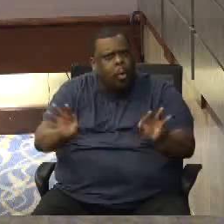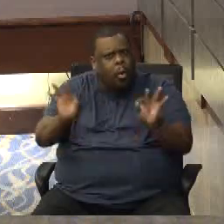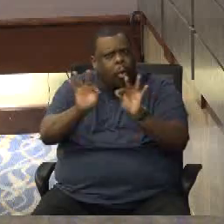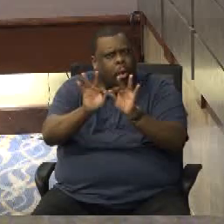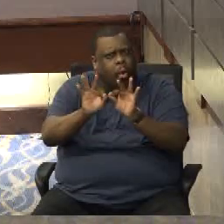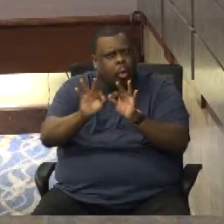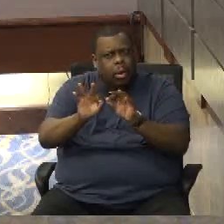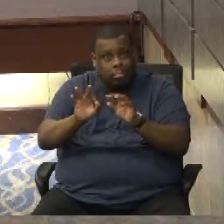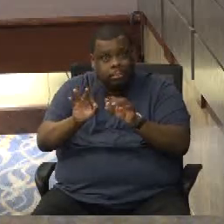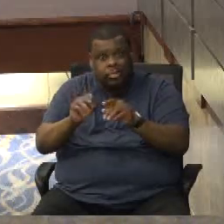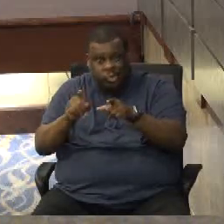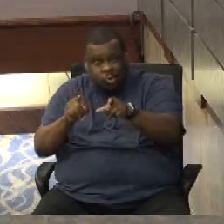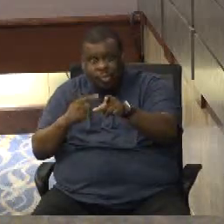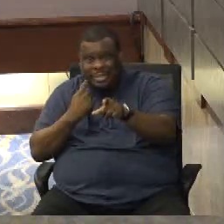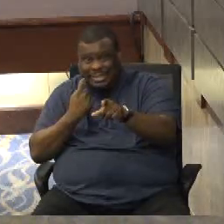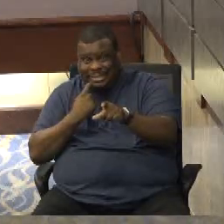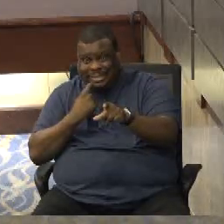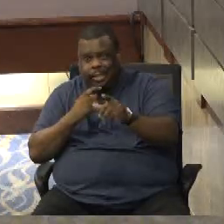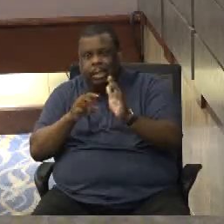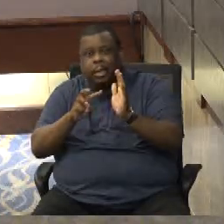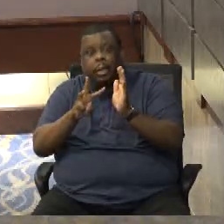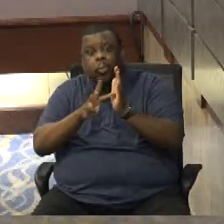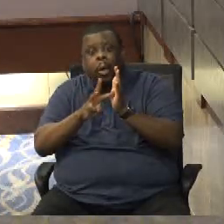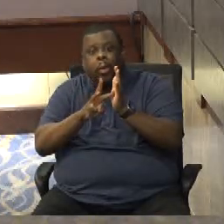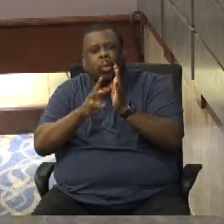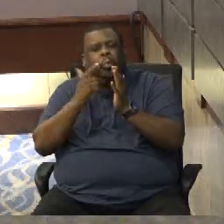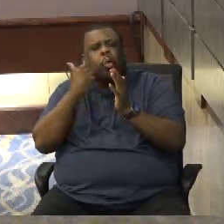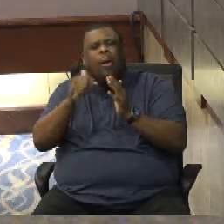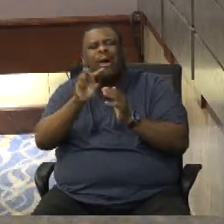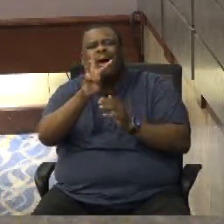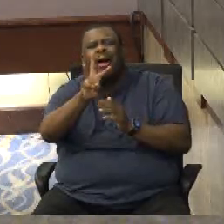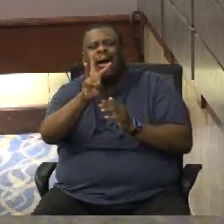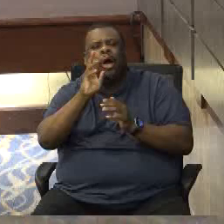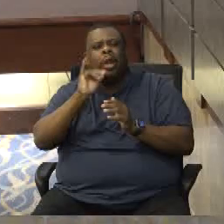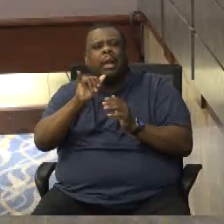W to have a tight or compressed feeling.